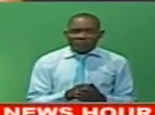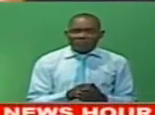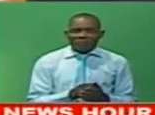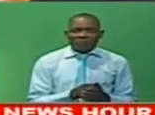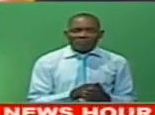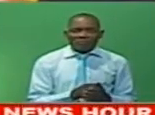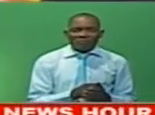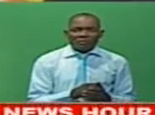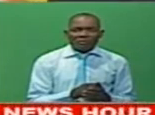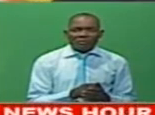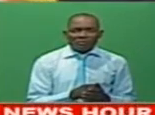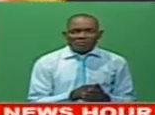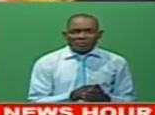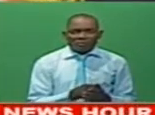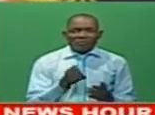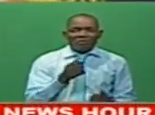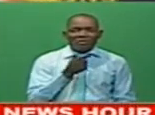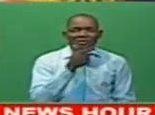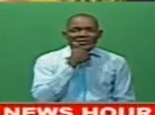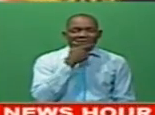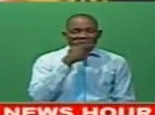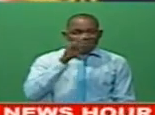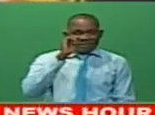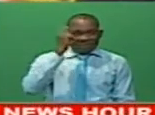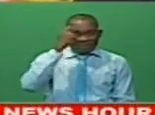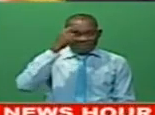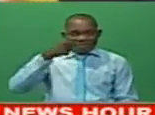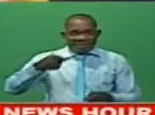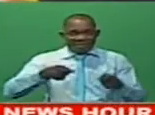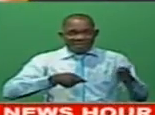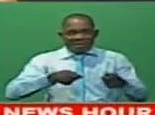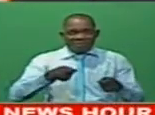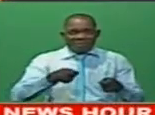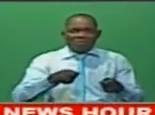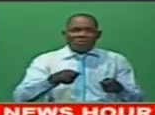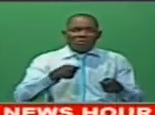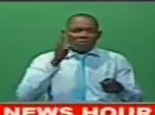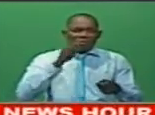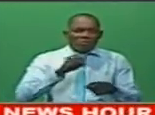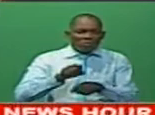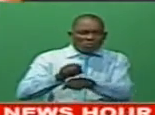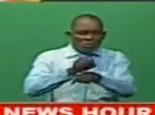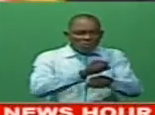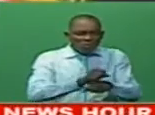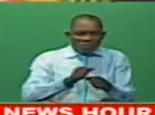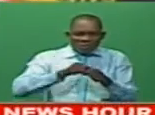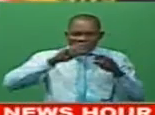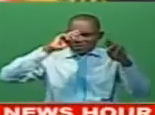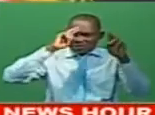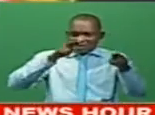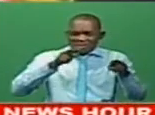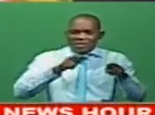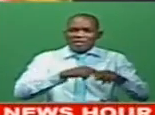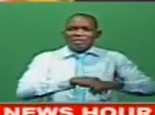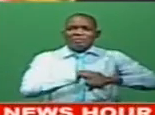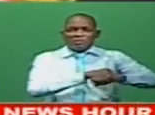our President, Nana Addo-Dankwa Akufo-Addo, to, and I quote, work with integrity to